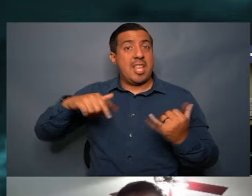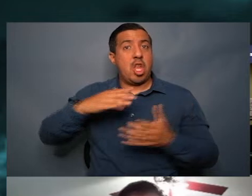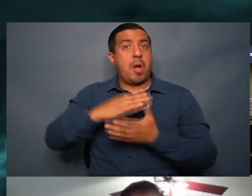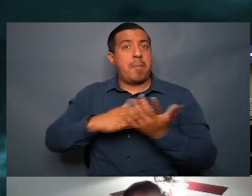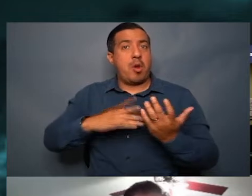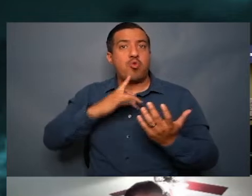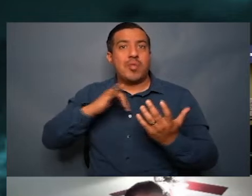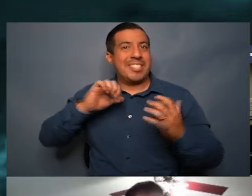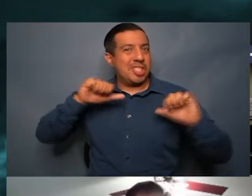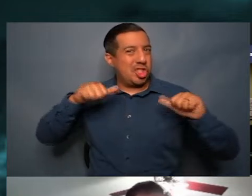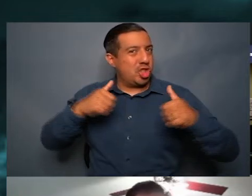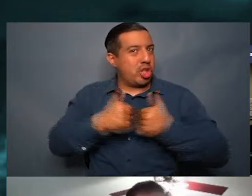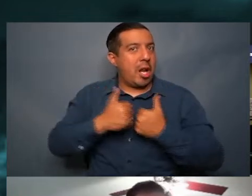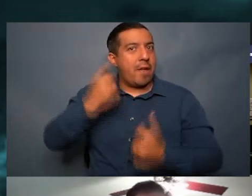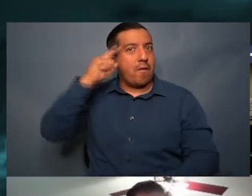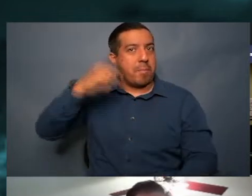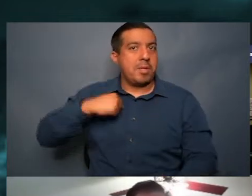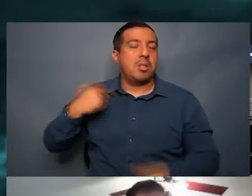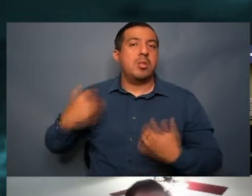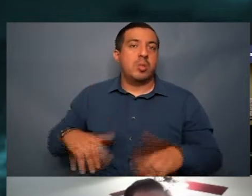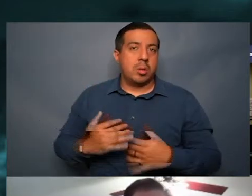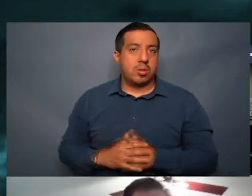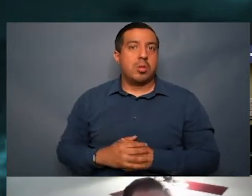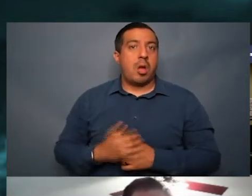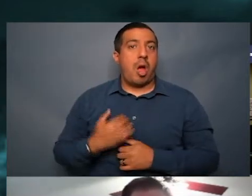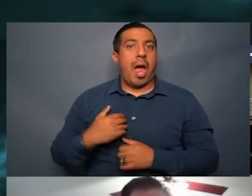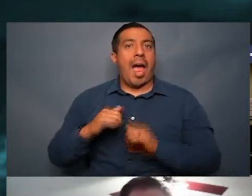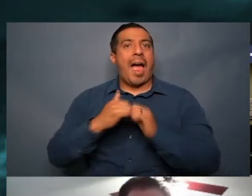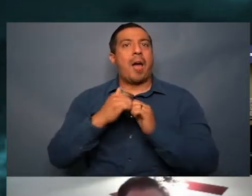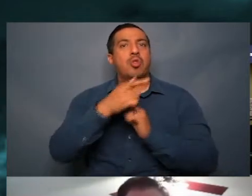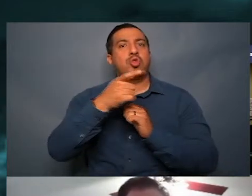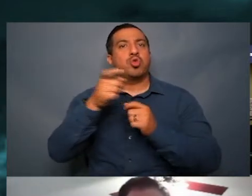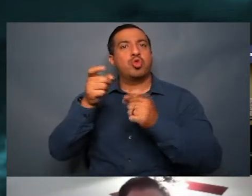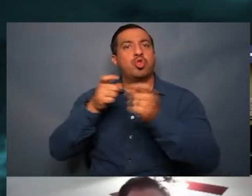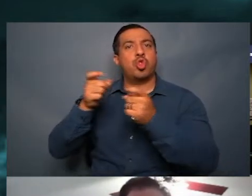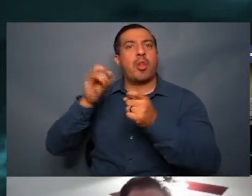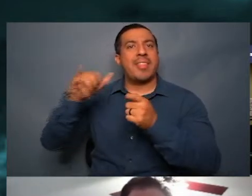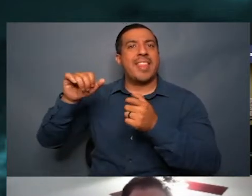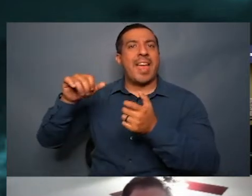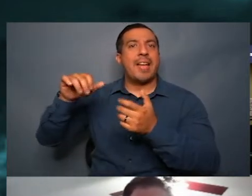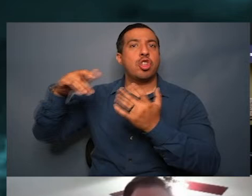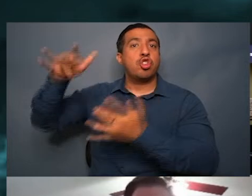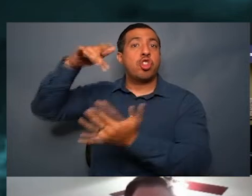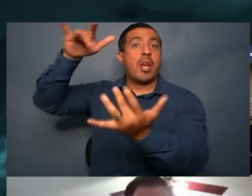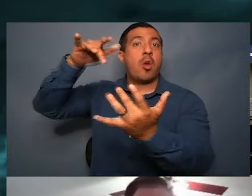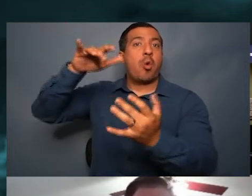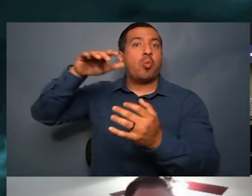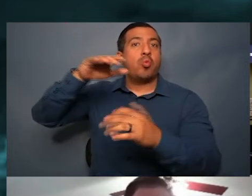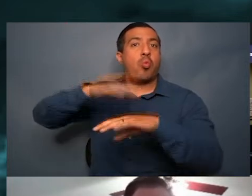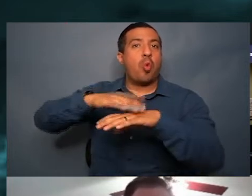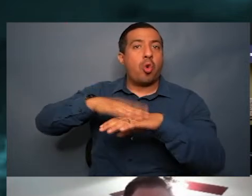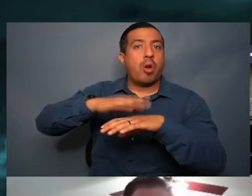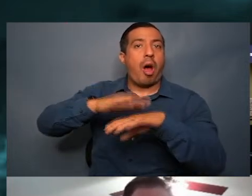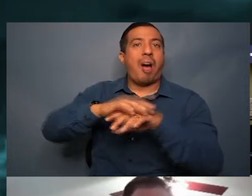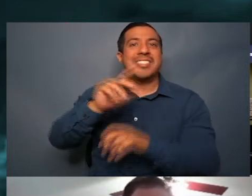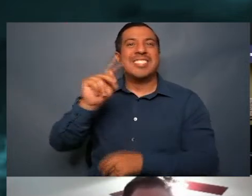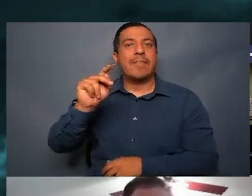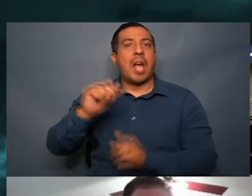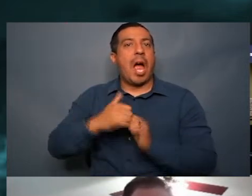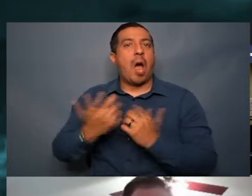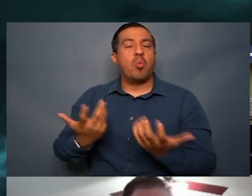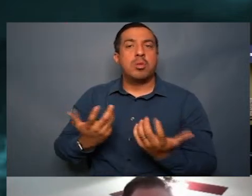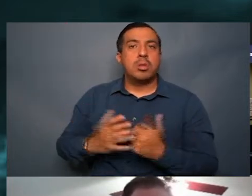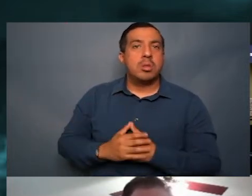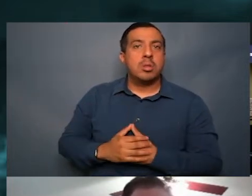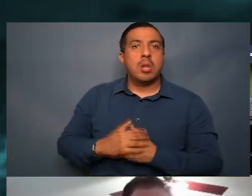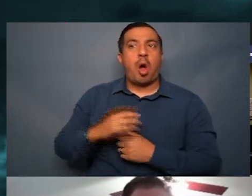most challenging for me. Maybe how you control a tornado warning on TV in terms of how